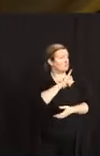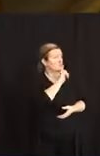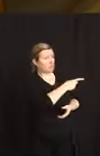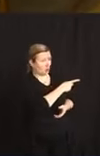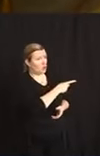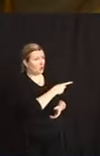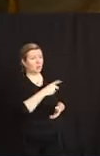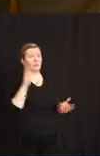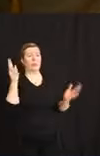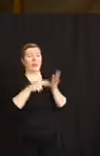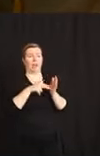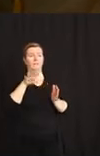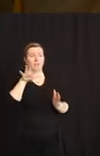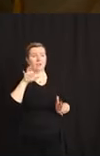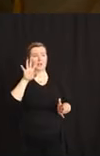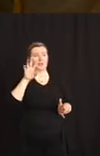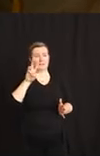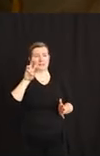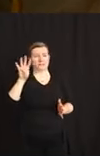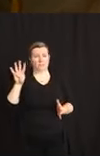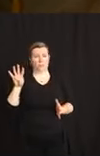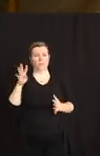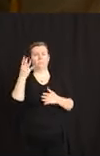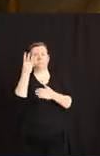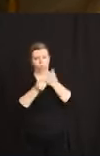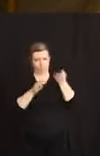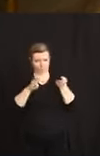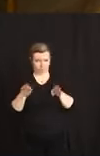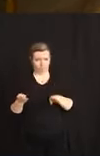3,564 deaths that we have complete information on,